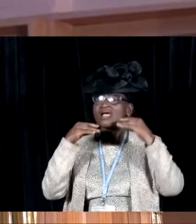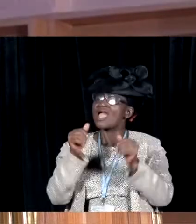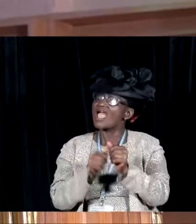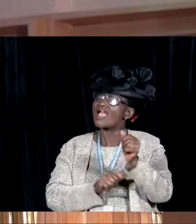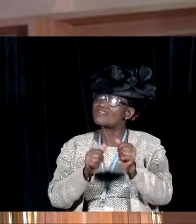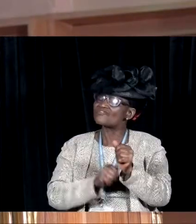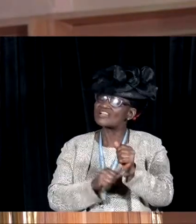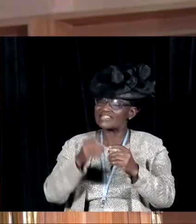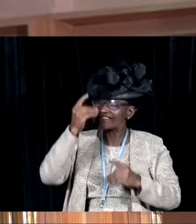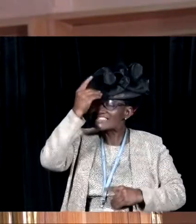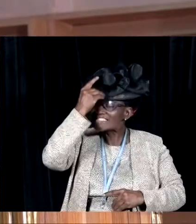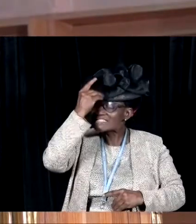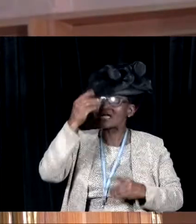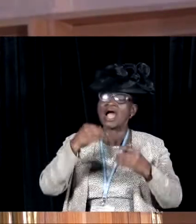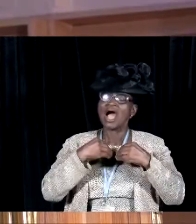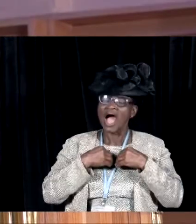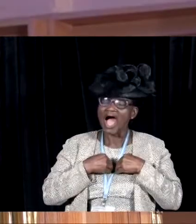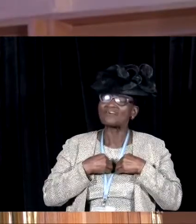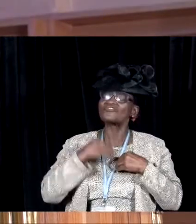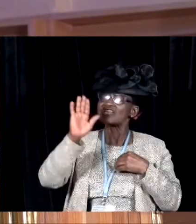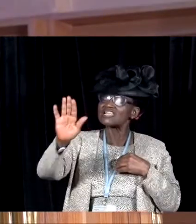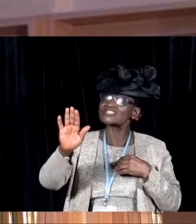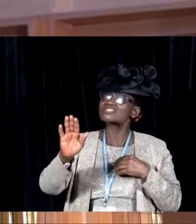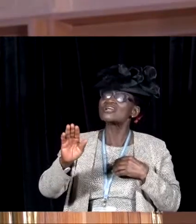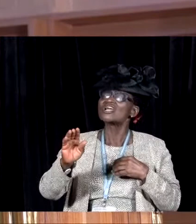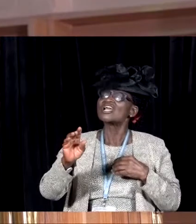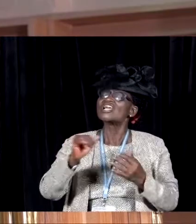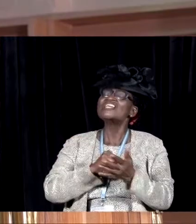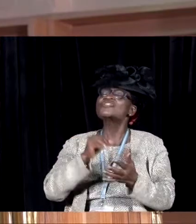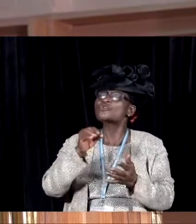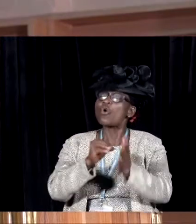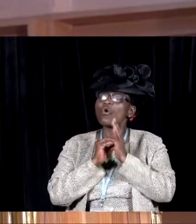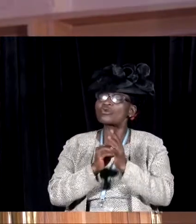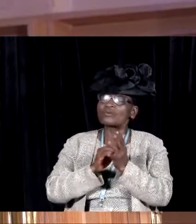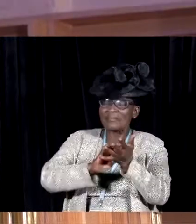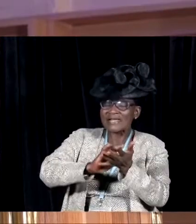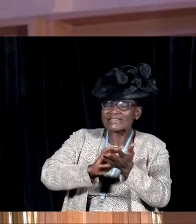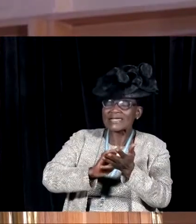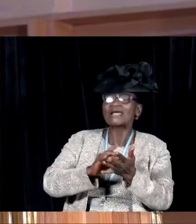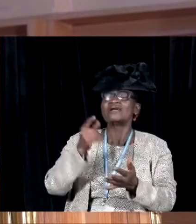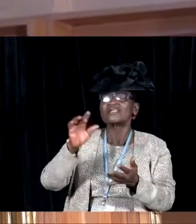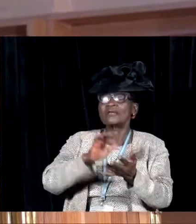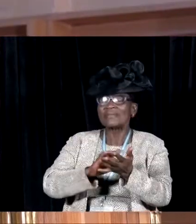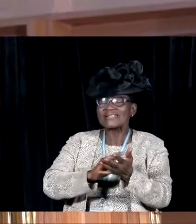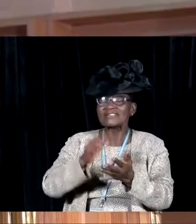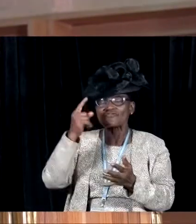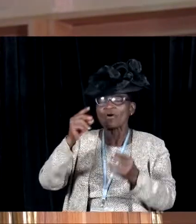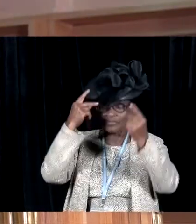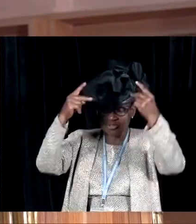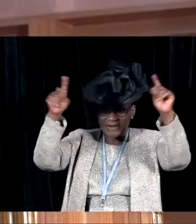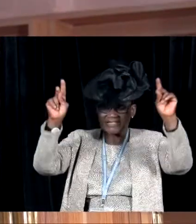Every disease has its own medicine. The medicine for prosperity is not prayer.